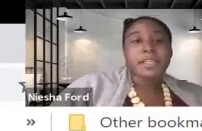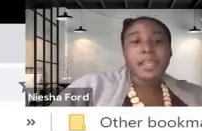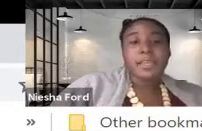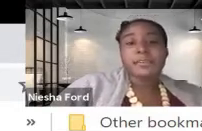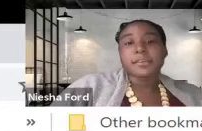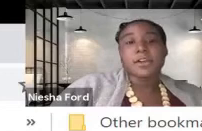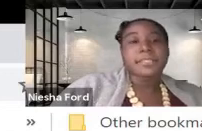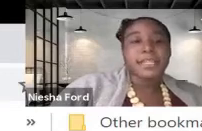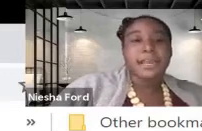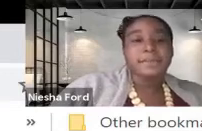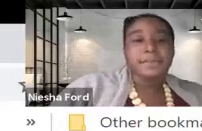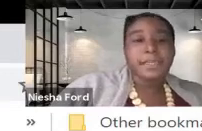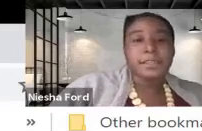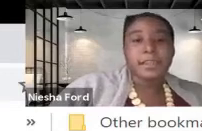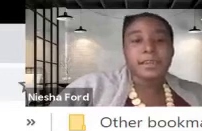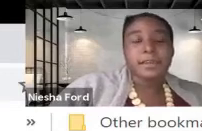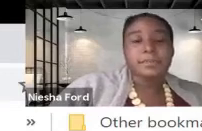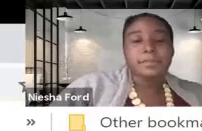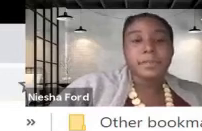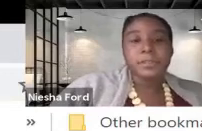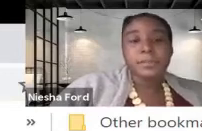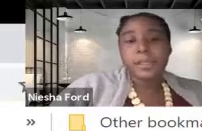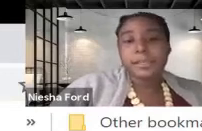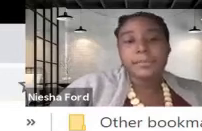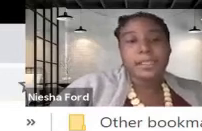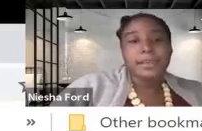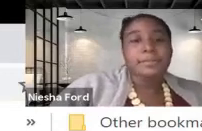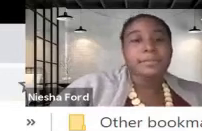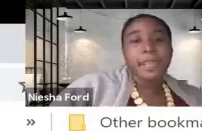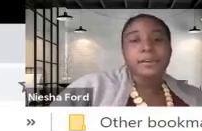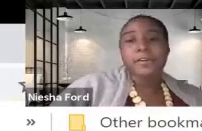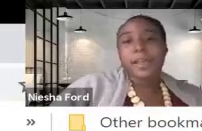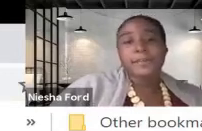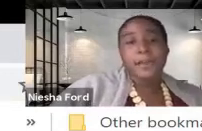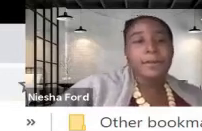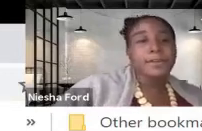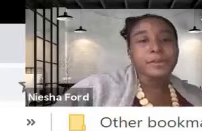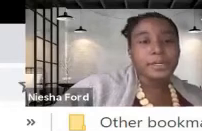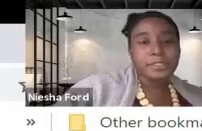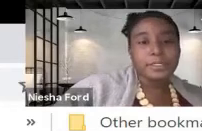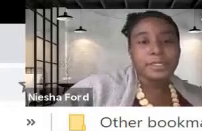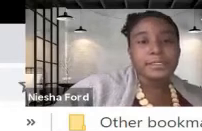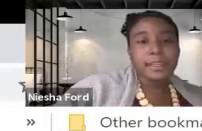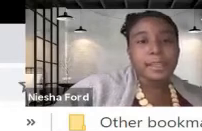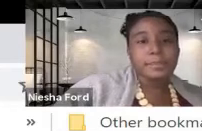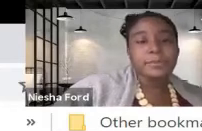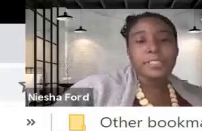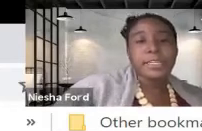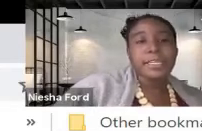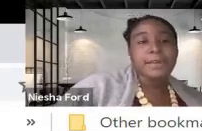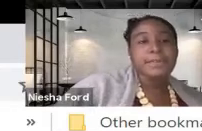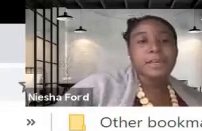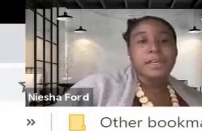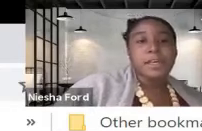if you want. You can it doesn't have to be like a bullet point. It can be like a paragraph, however you want to do